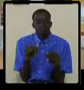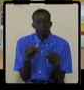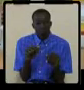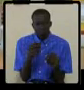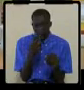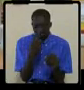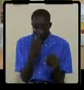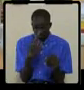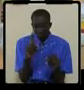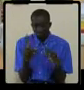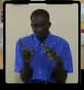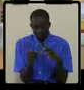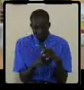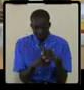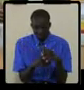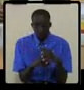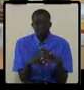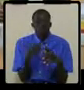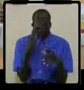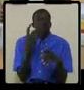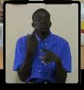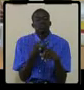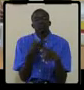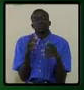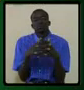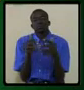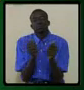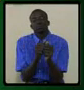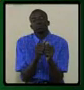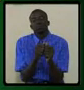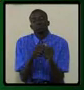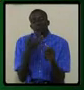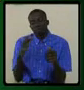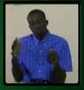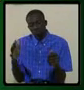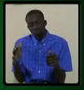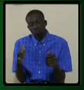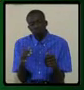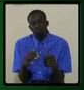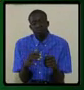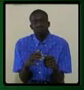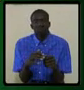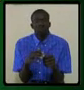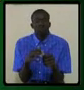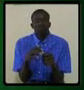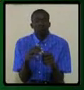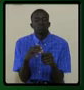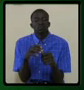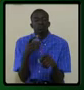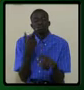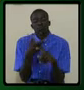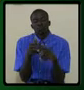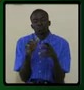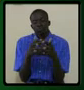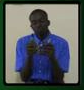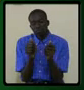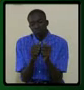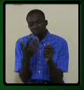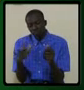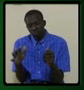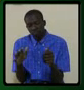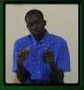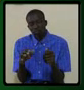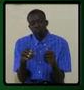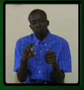Now we will see what happens with metals when they react with water. When metals react with water, a hydroxide and